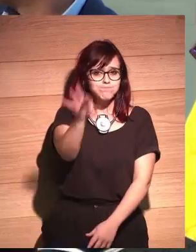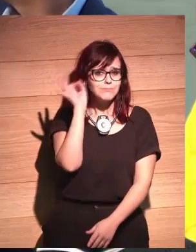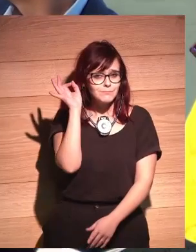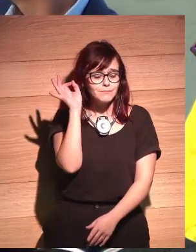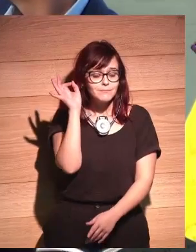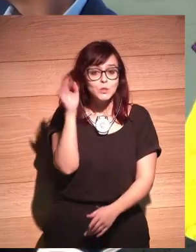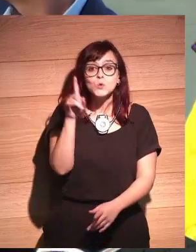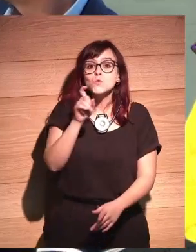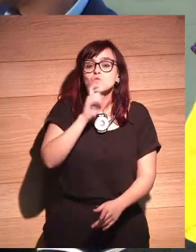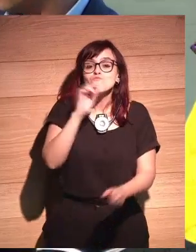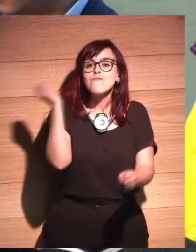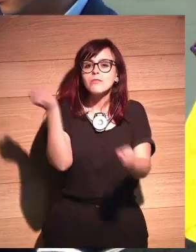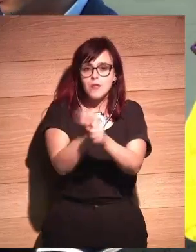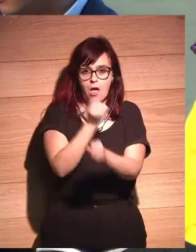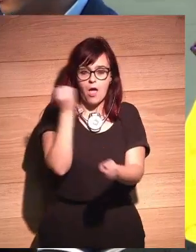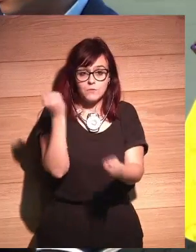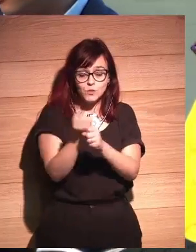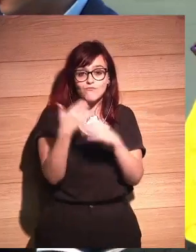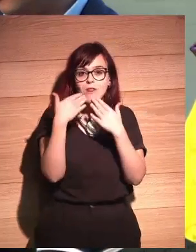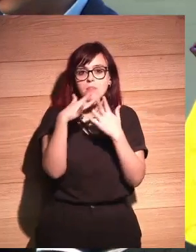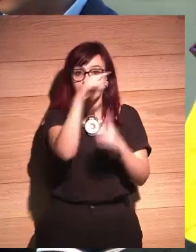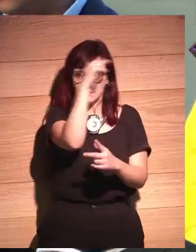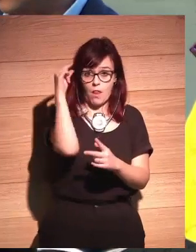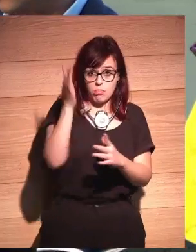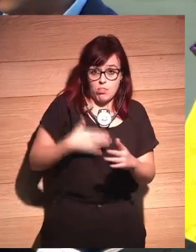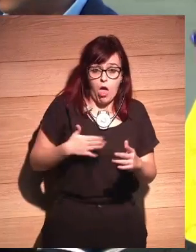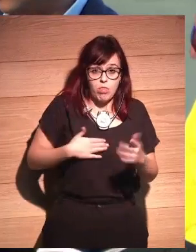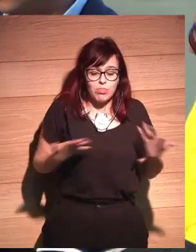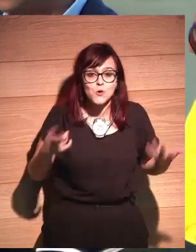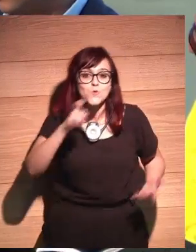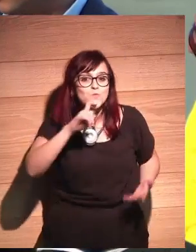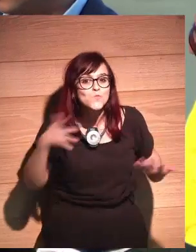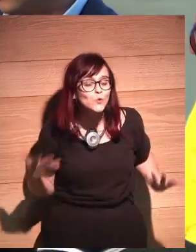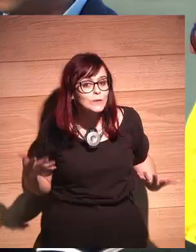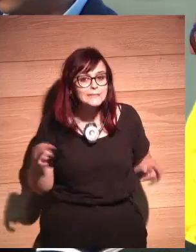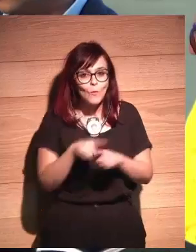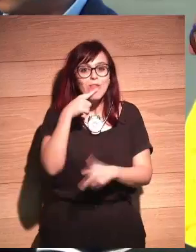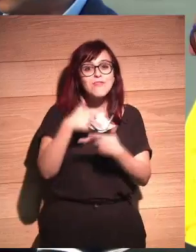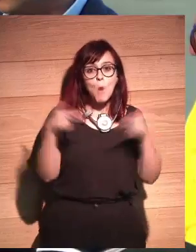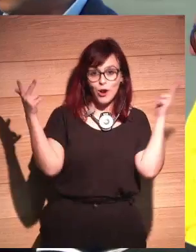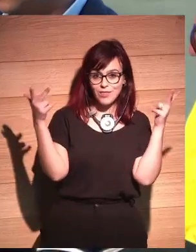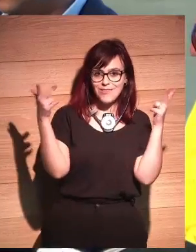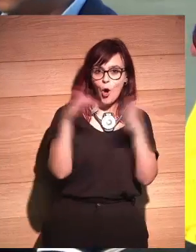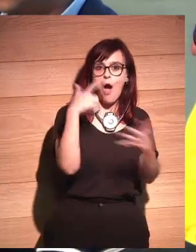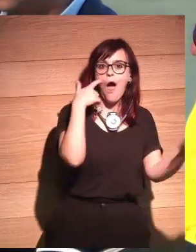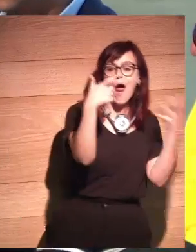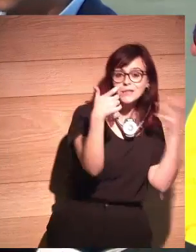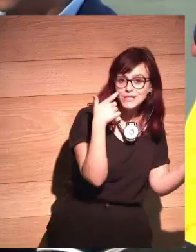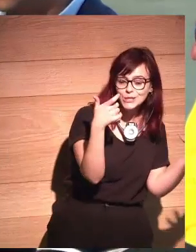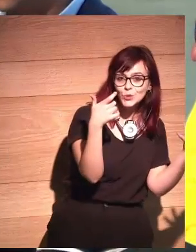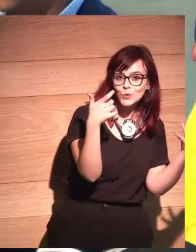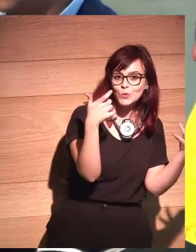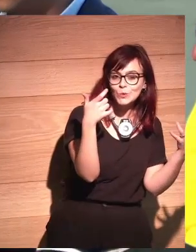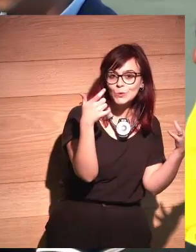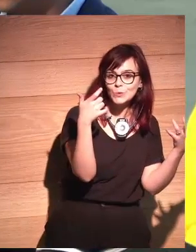work with the mindset about this on a democratic level, on an artistic level, on a